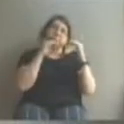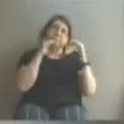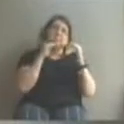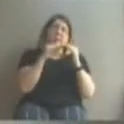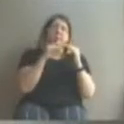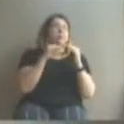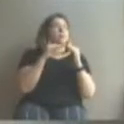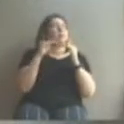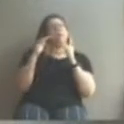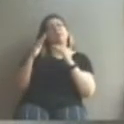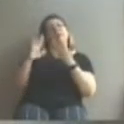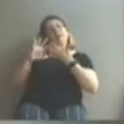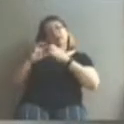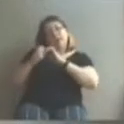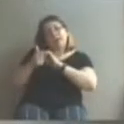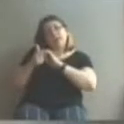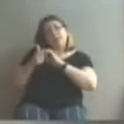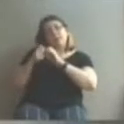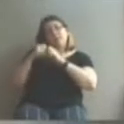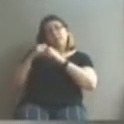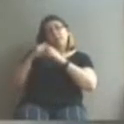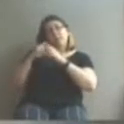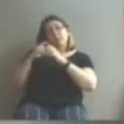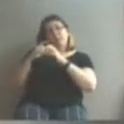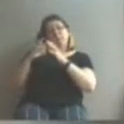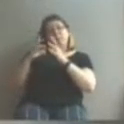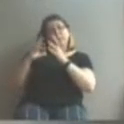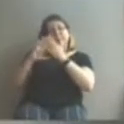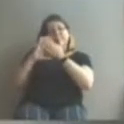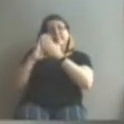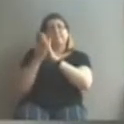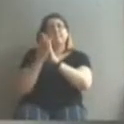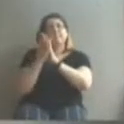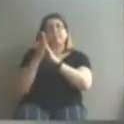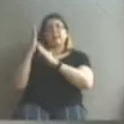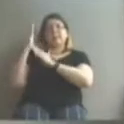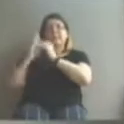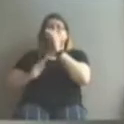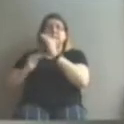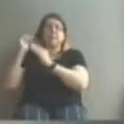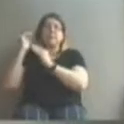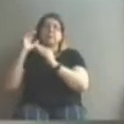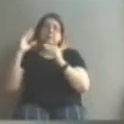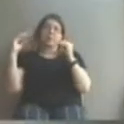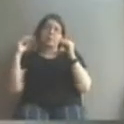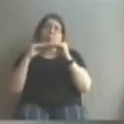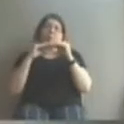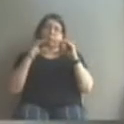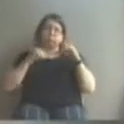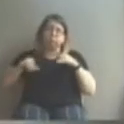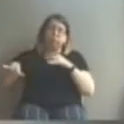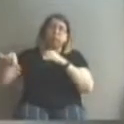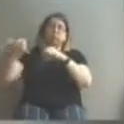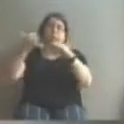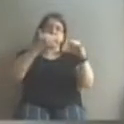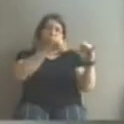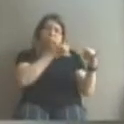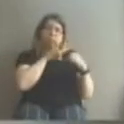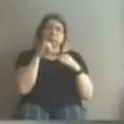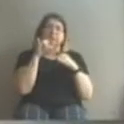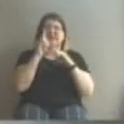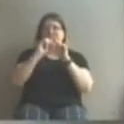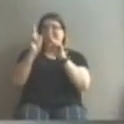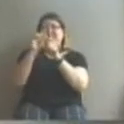well, we know they're not, but how do we get to a point where our facilities in different parts of the city are more equitable? Do you think